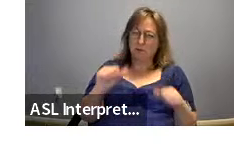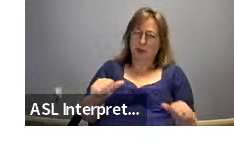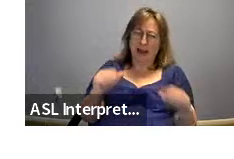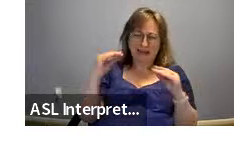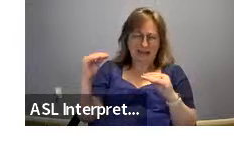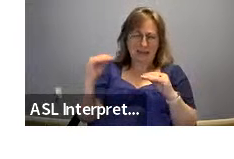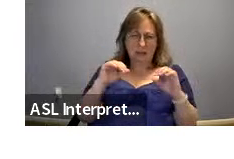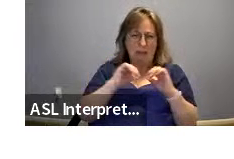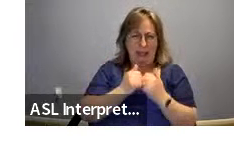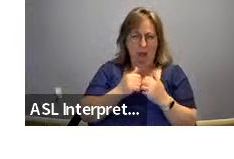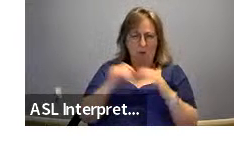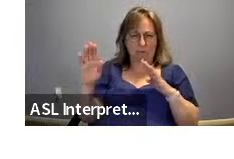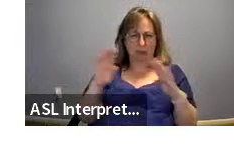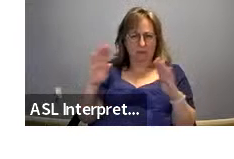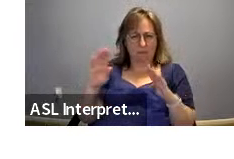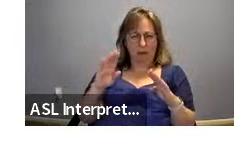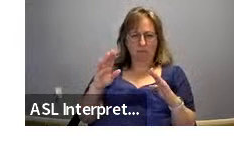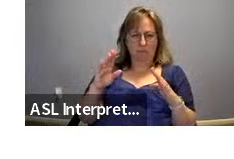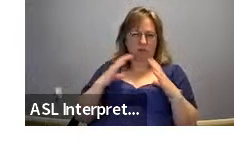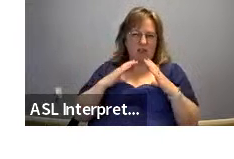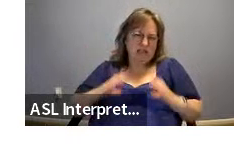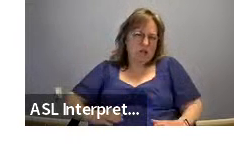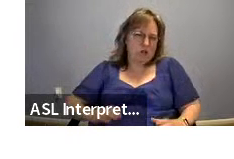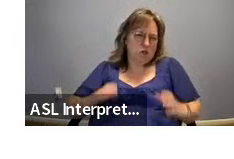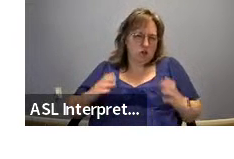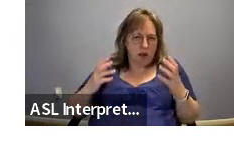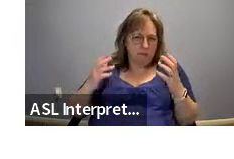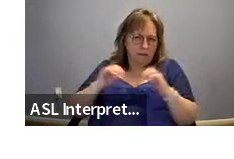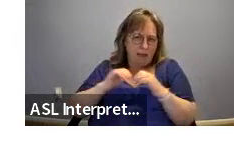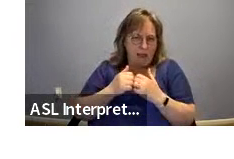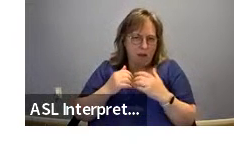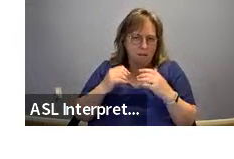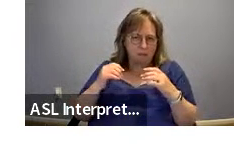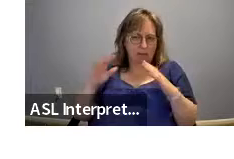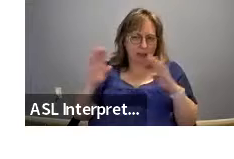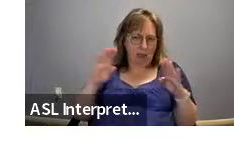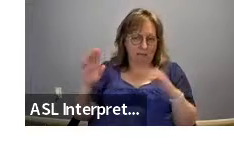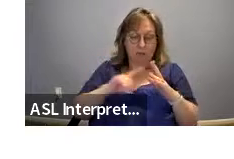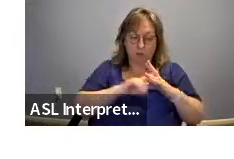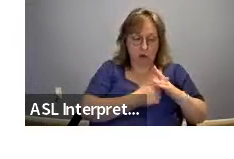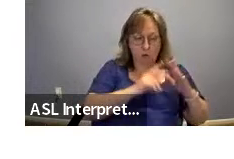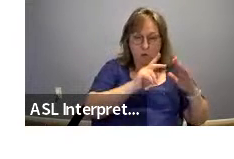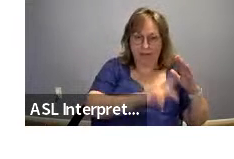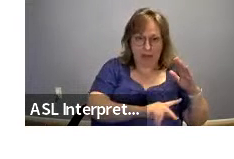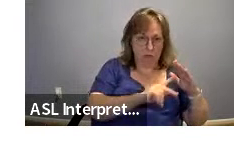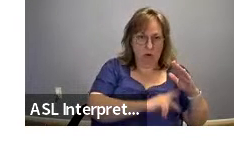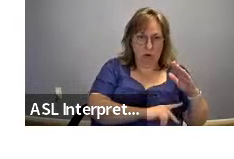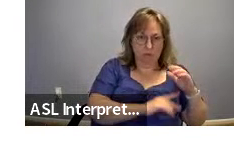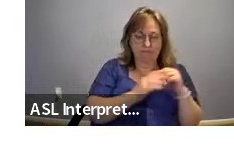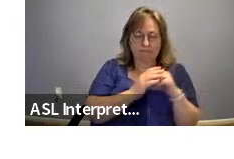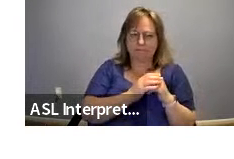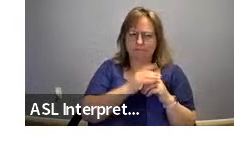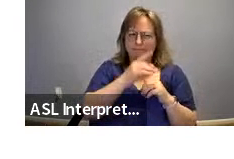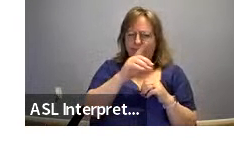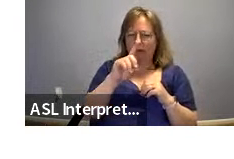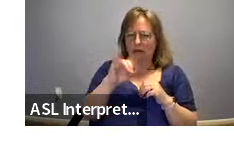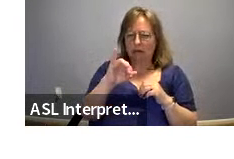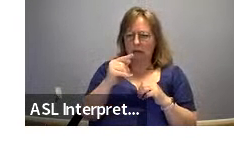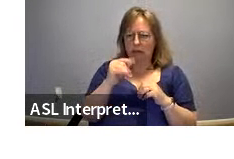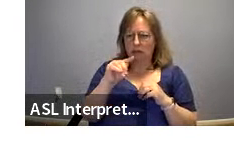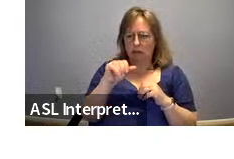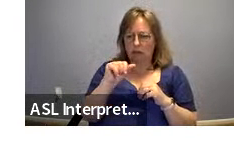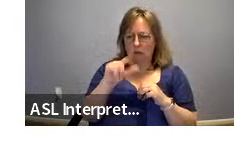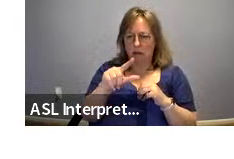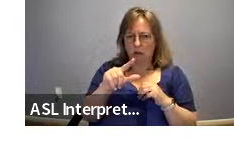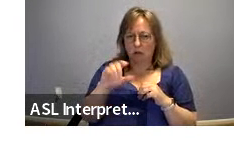digital citizenship at every grade level, starting in kindergarten. And digital citizenship is the